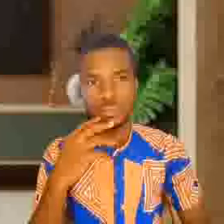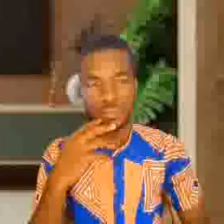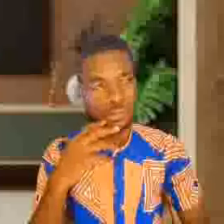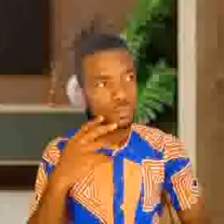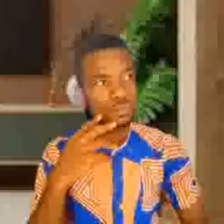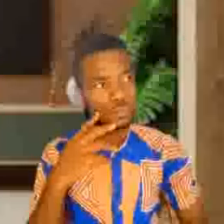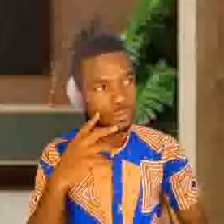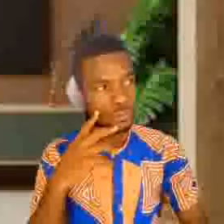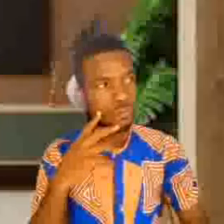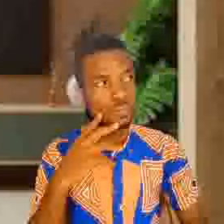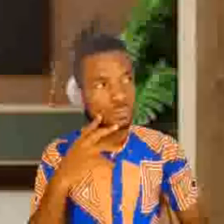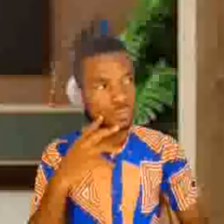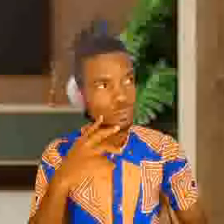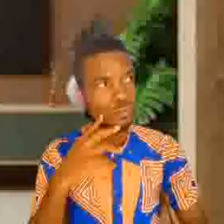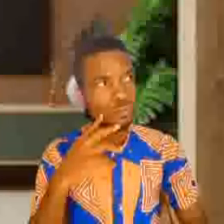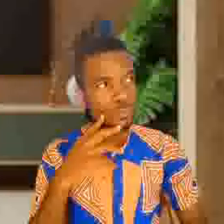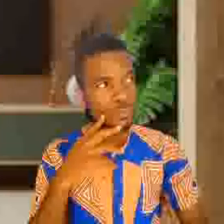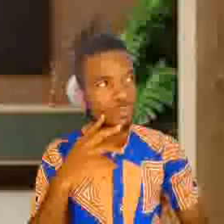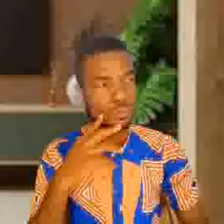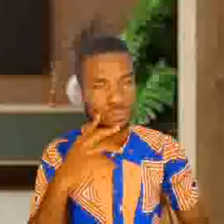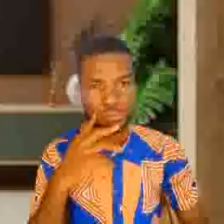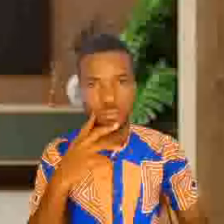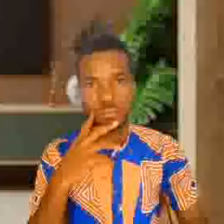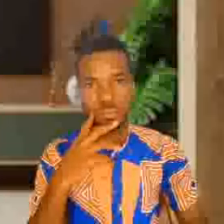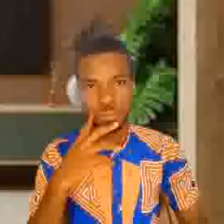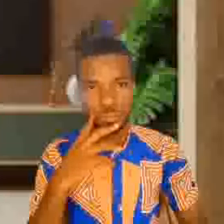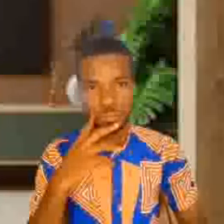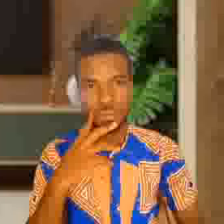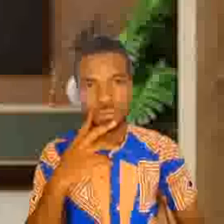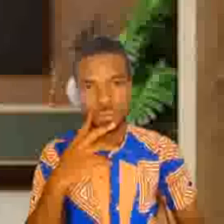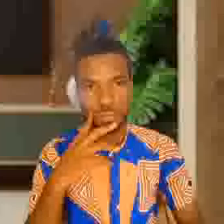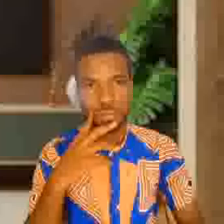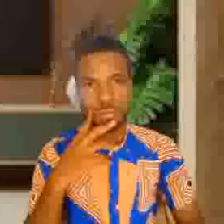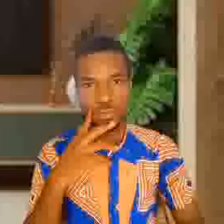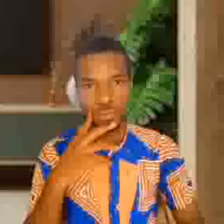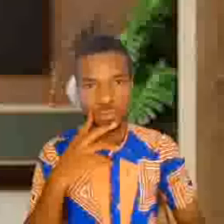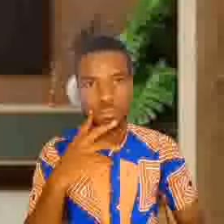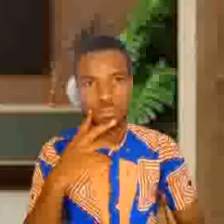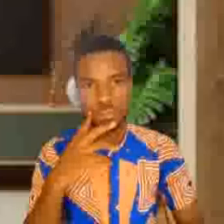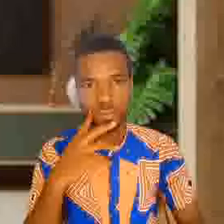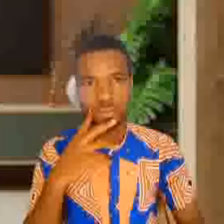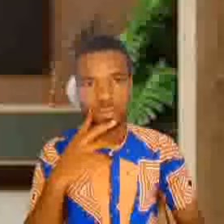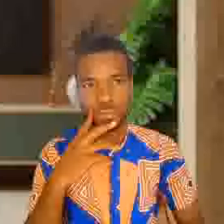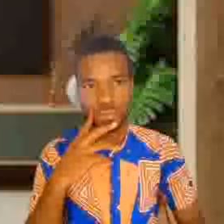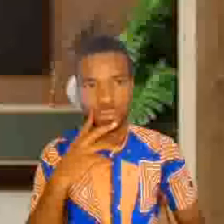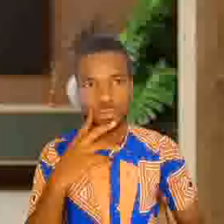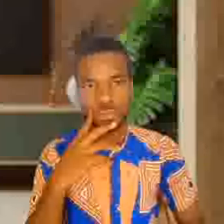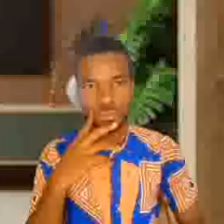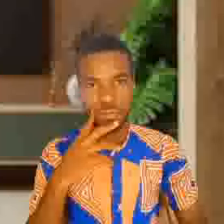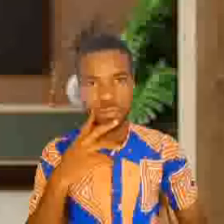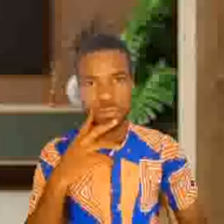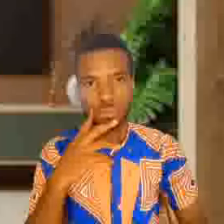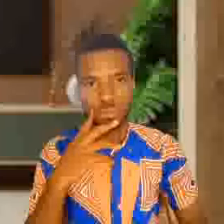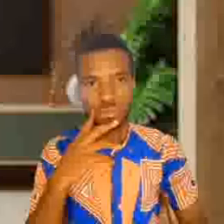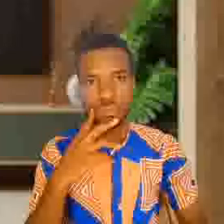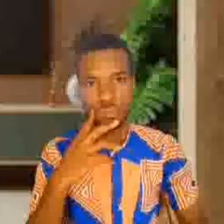21st of October 2001, I came again, dropped my things, began to pray in tongues in the room. This time now, to go to the